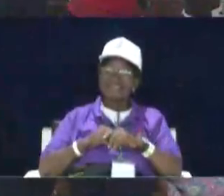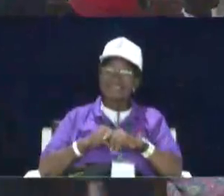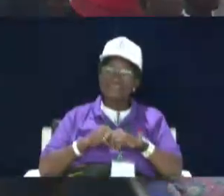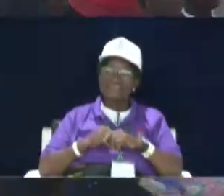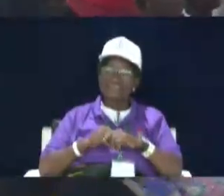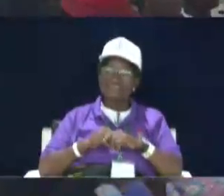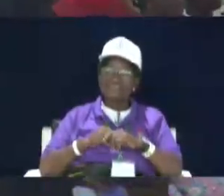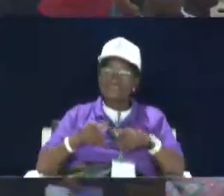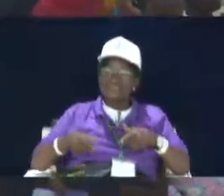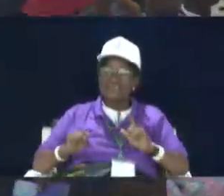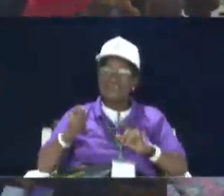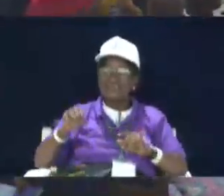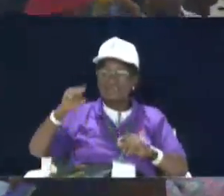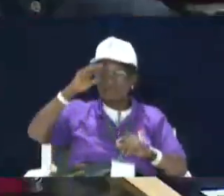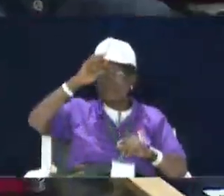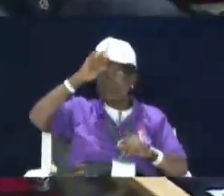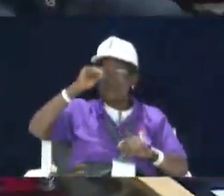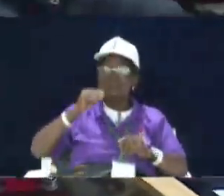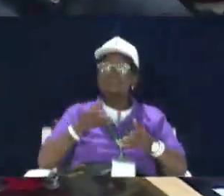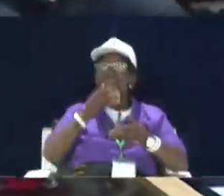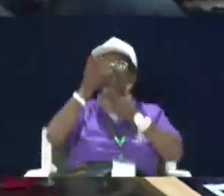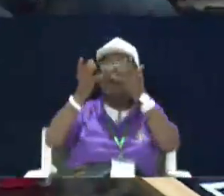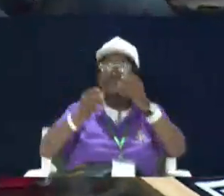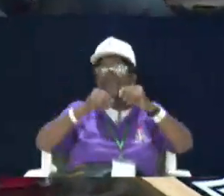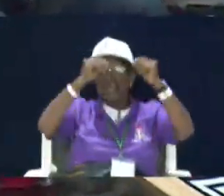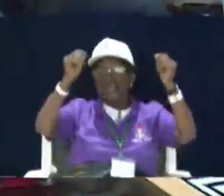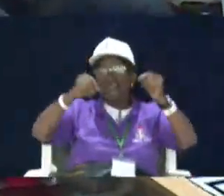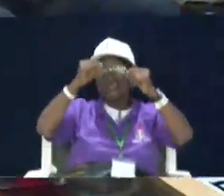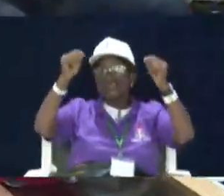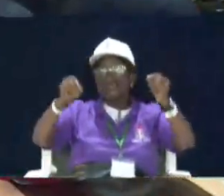And let the boys shout, hallelujah.